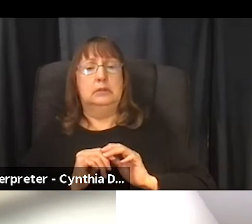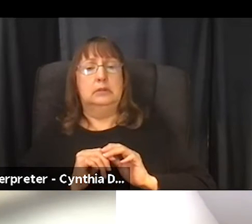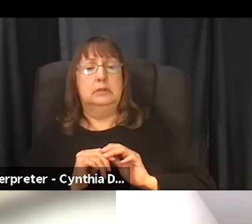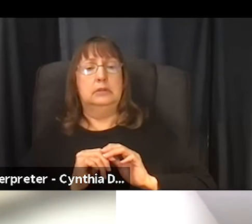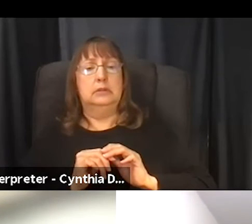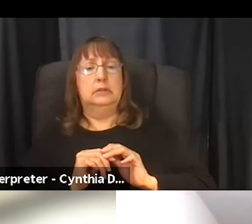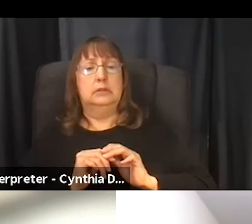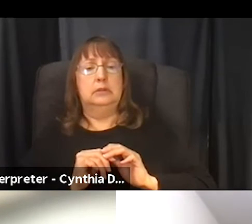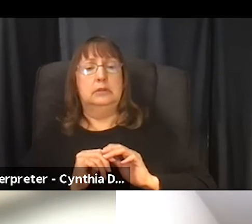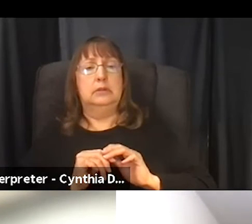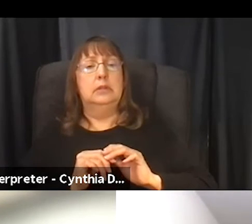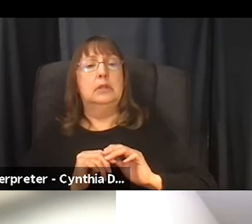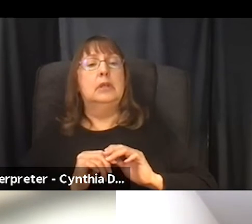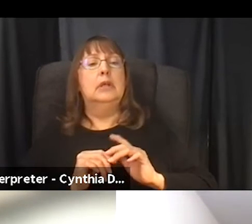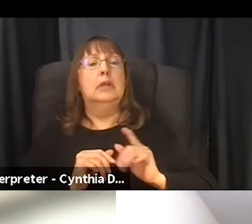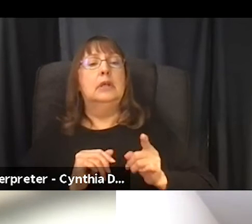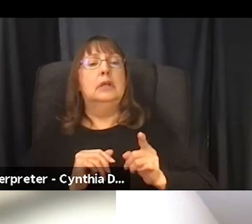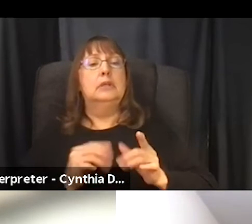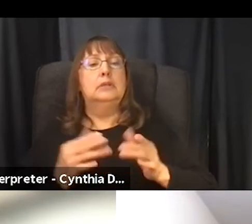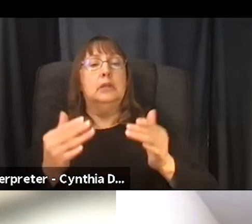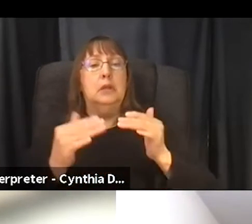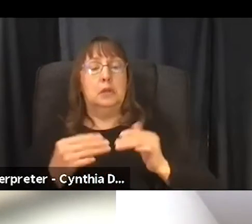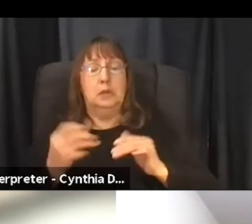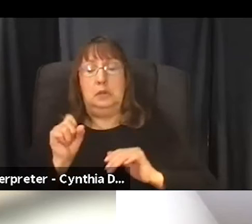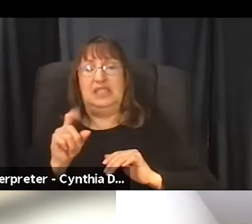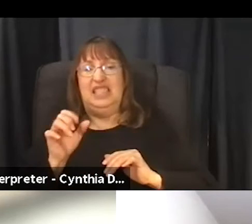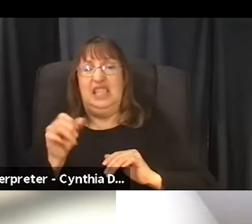So as we continue with this portion,